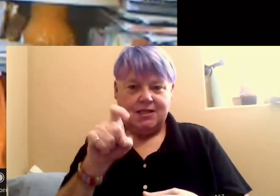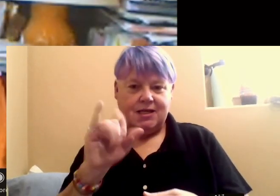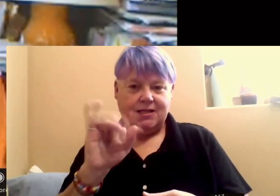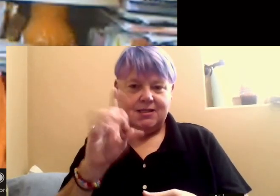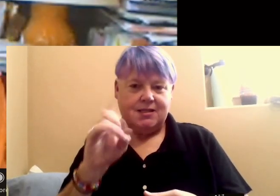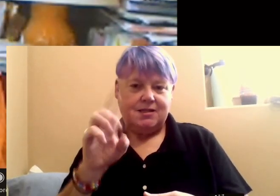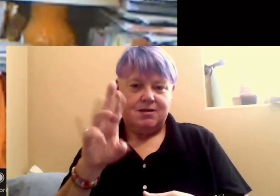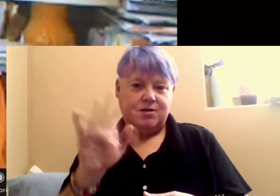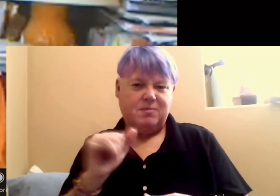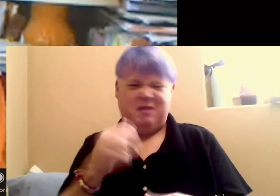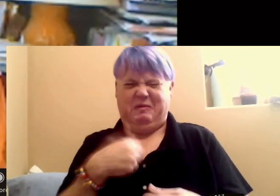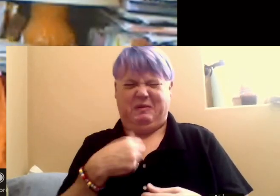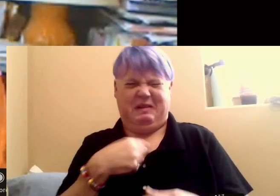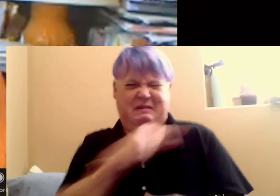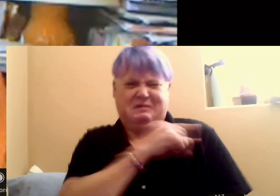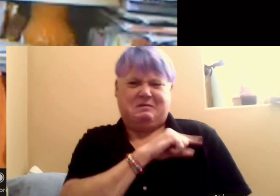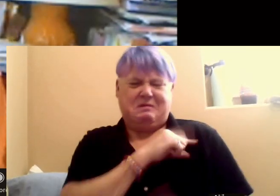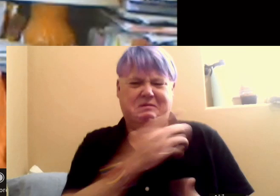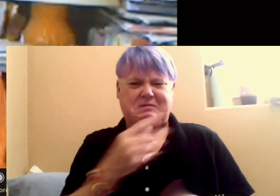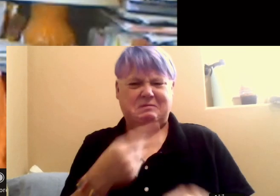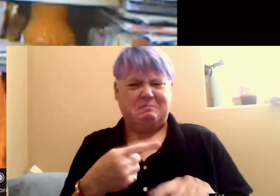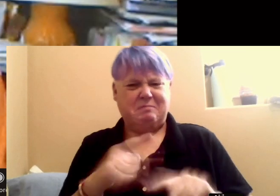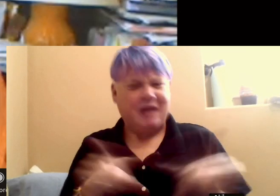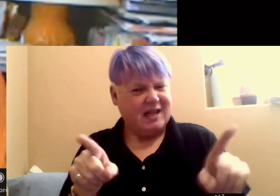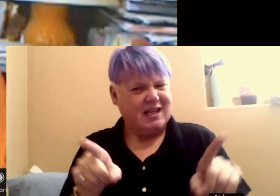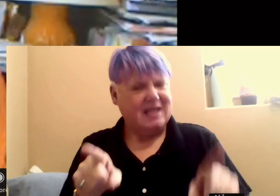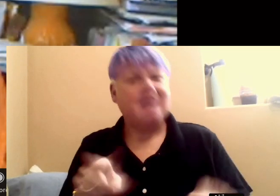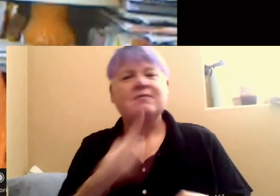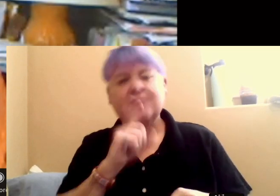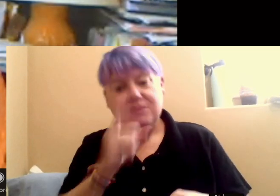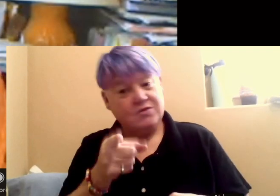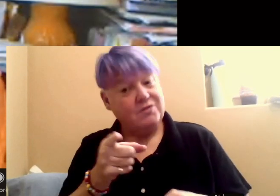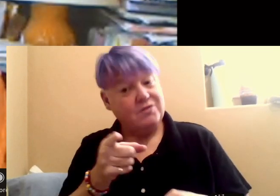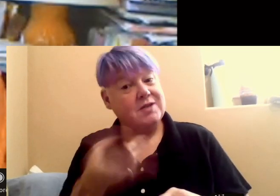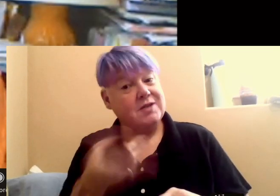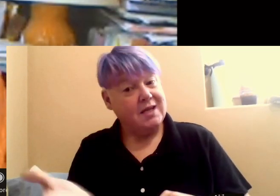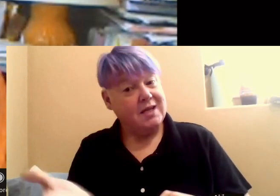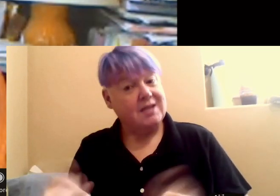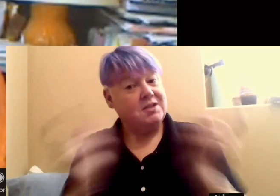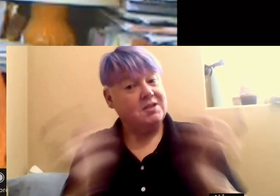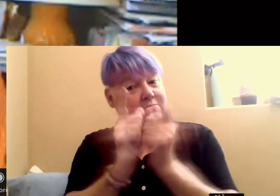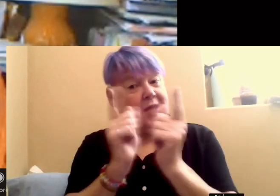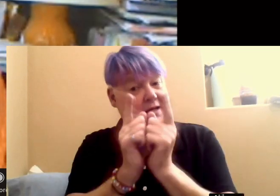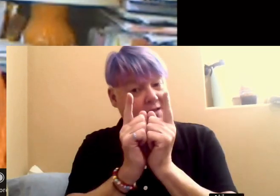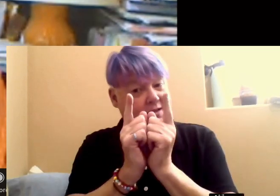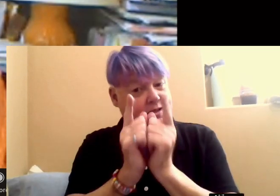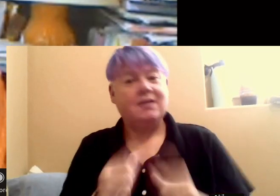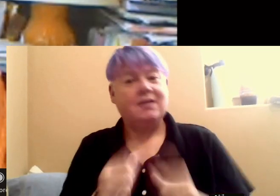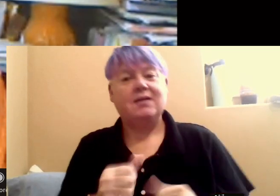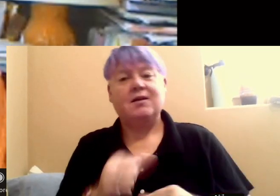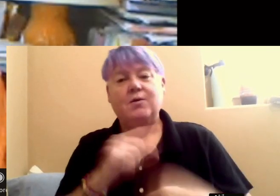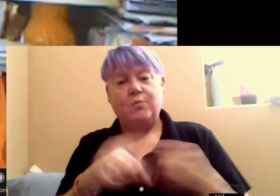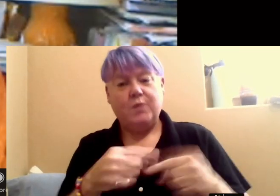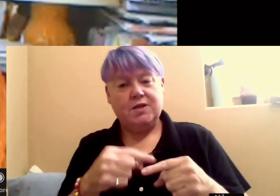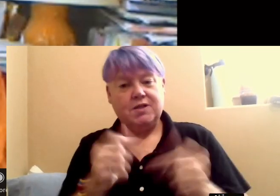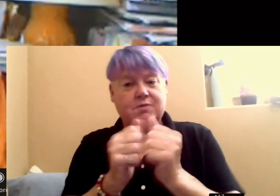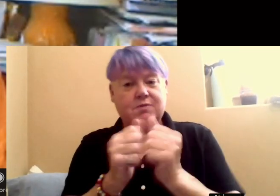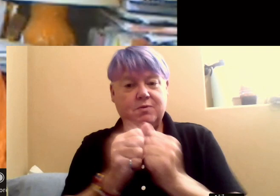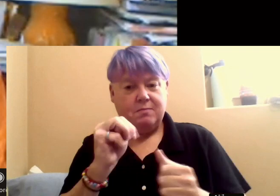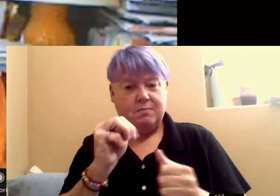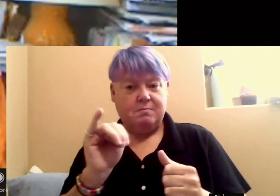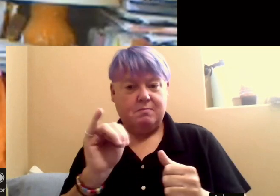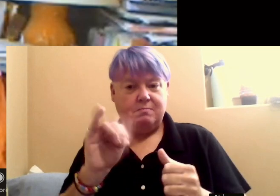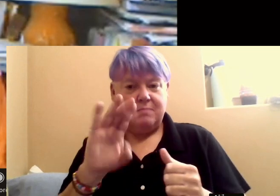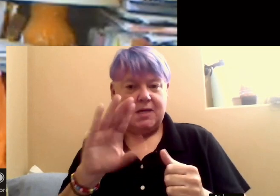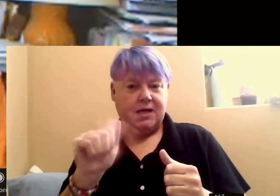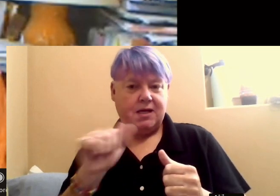this was gross, but she said he was the truest being she'd met up to that point. She said that when she was with Micah, she had been